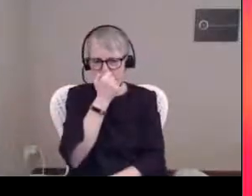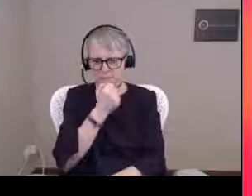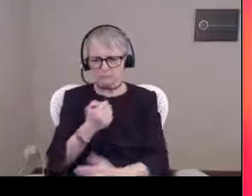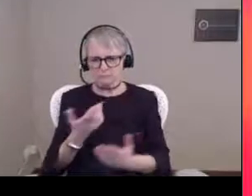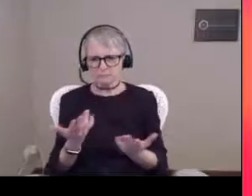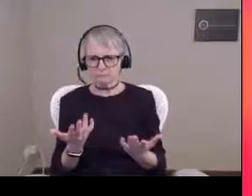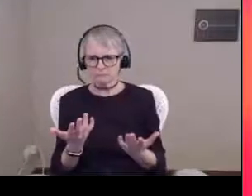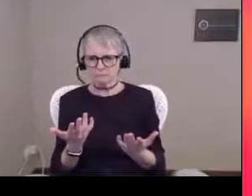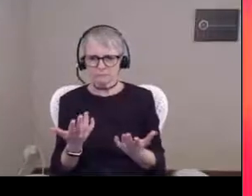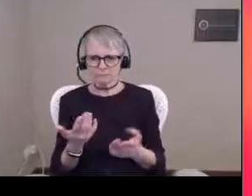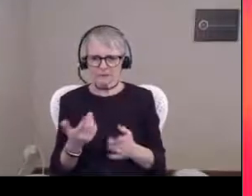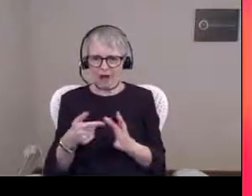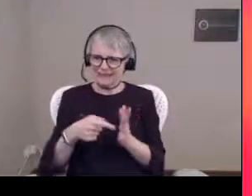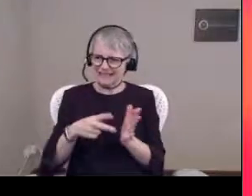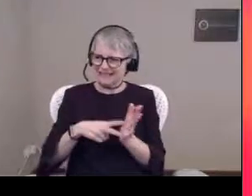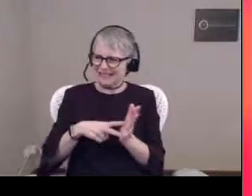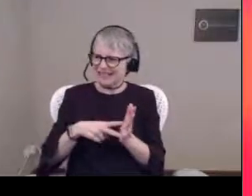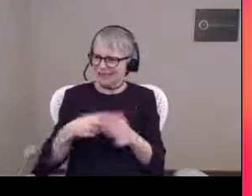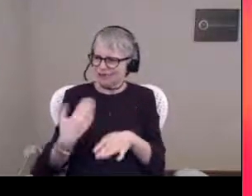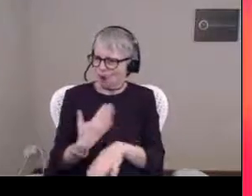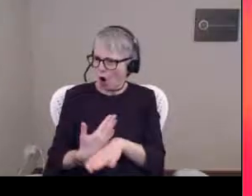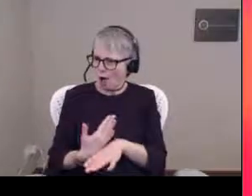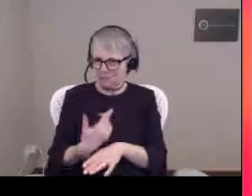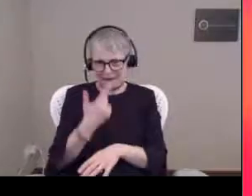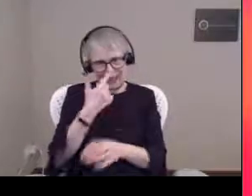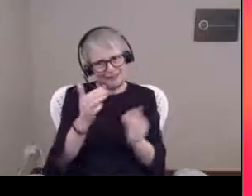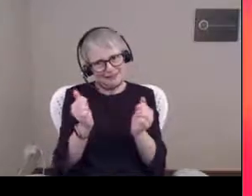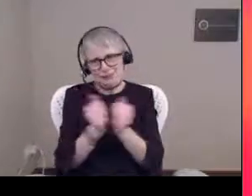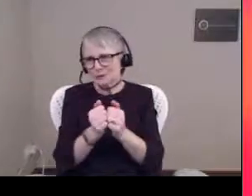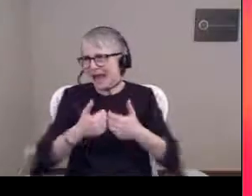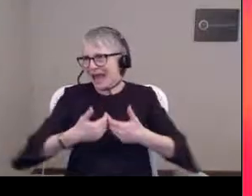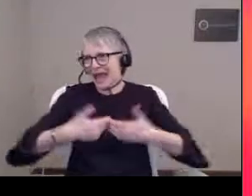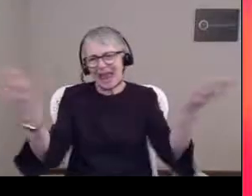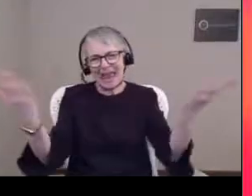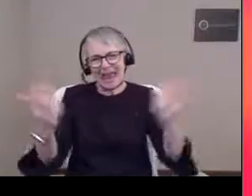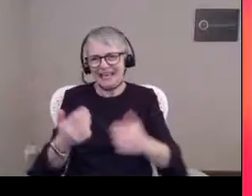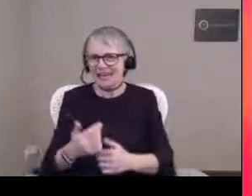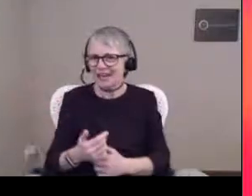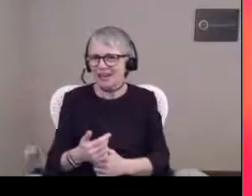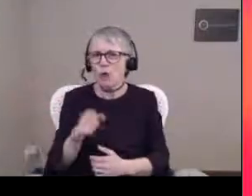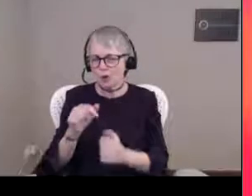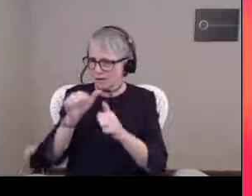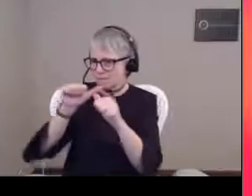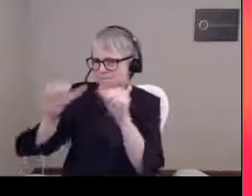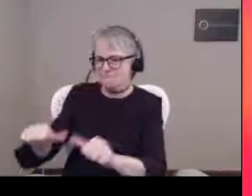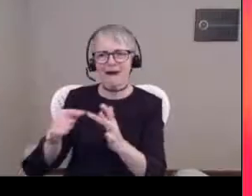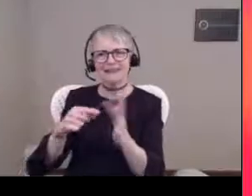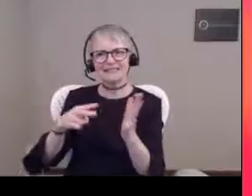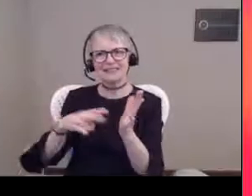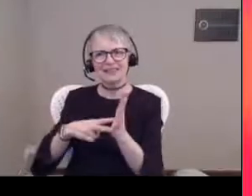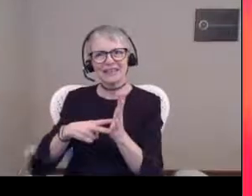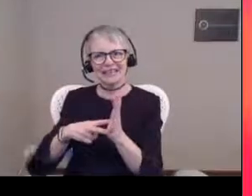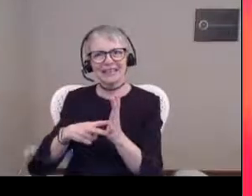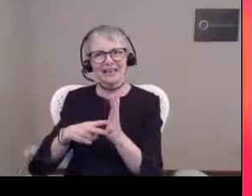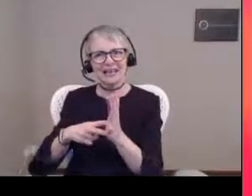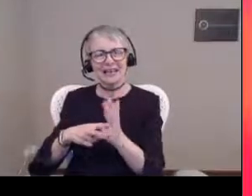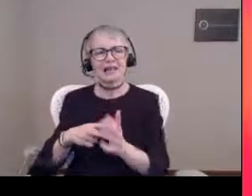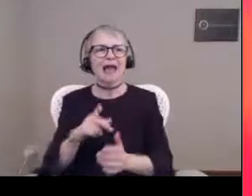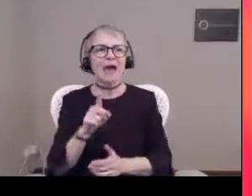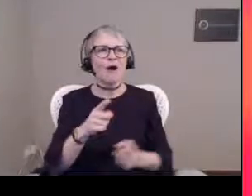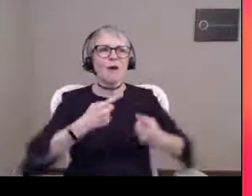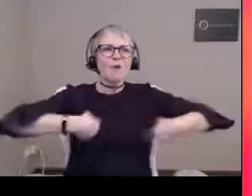It's all about loving the brand. We are a very, very flat structure here. We're a very nice company. And I say nice in a